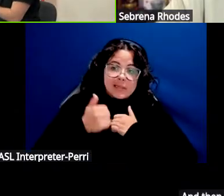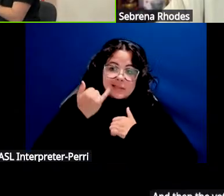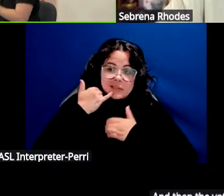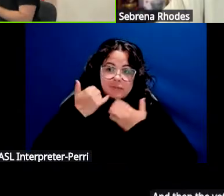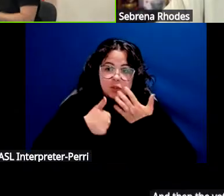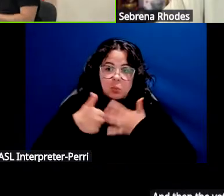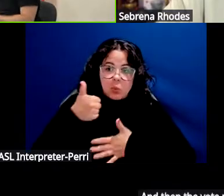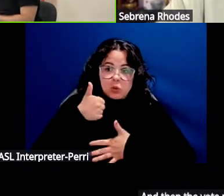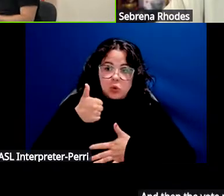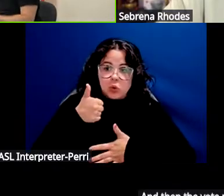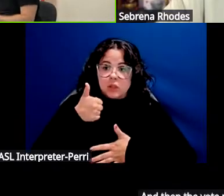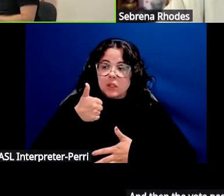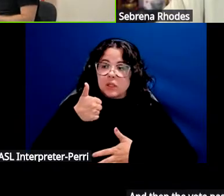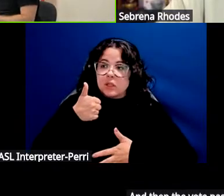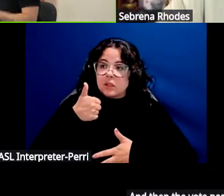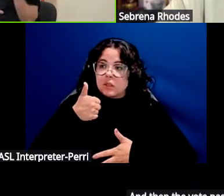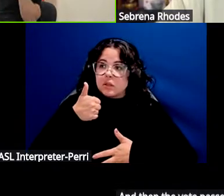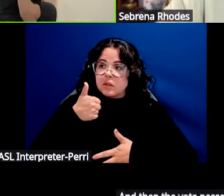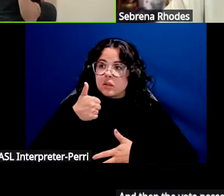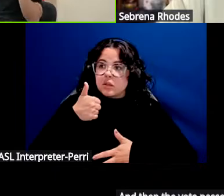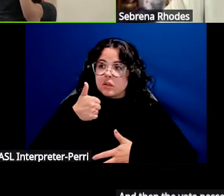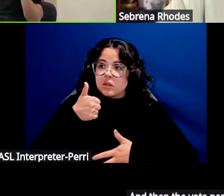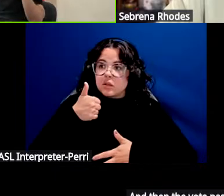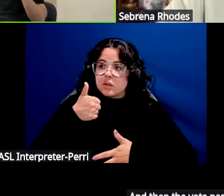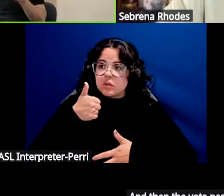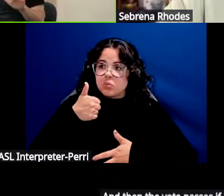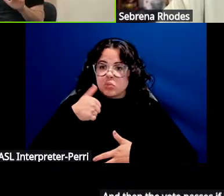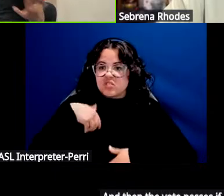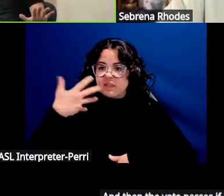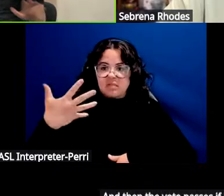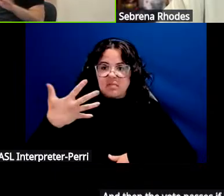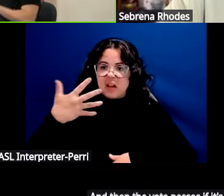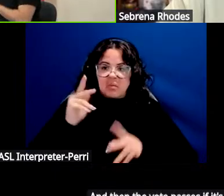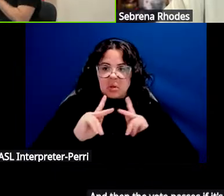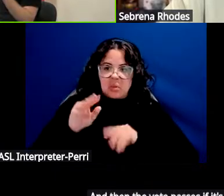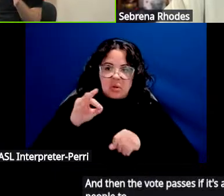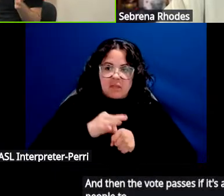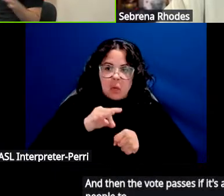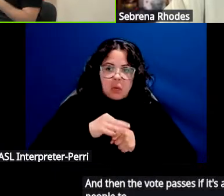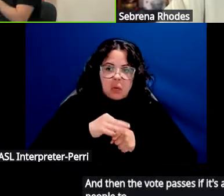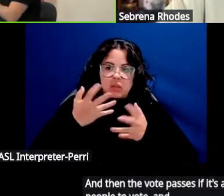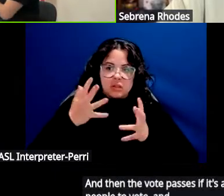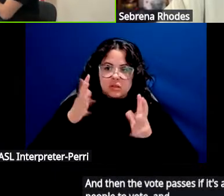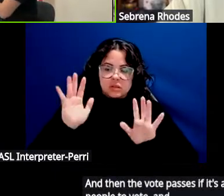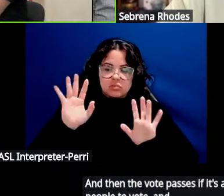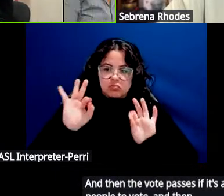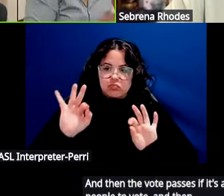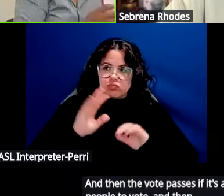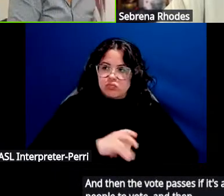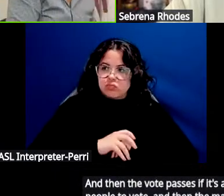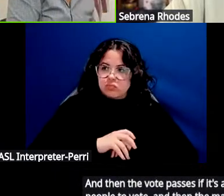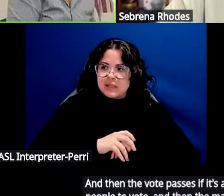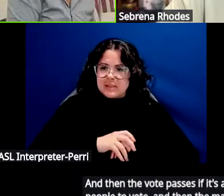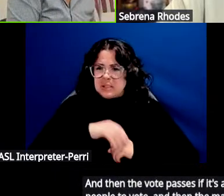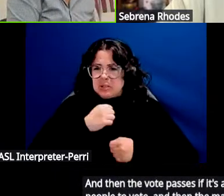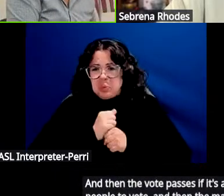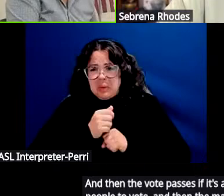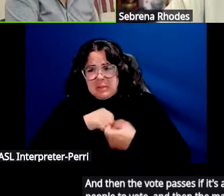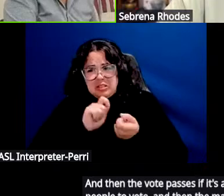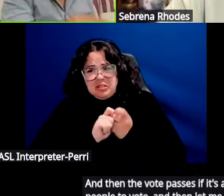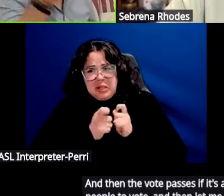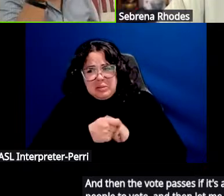of the. So it's commissioners who vote. 4. Yep, we just need Got it. 5 people to vote, and then it's a I was like, simple don't majority. make me change my vote. I already